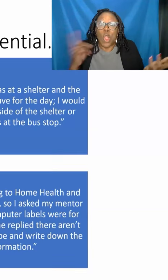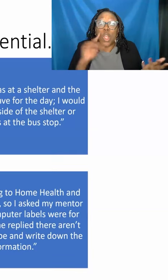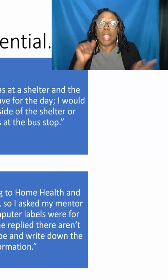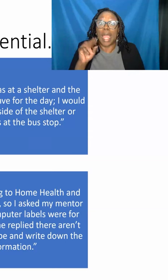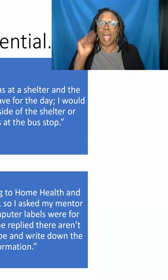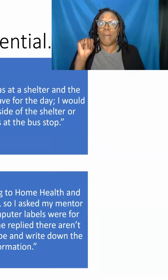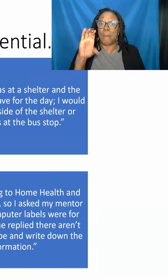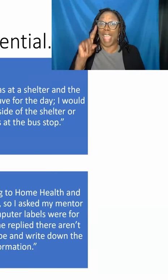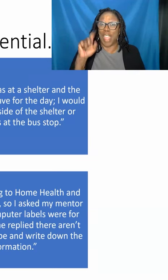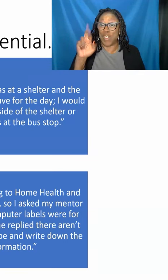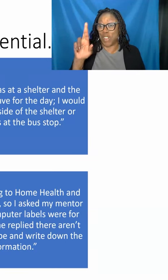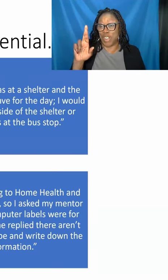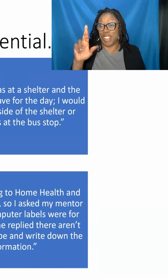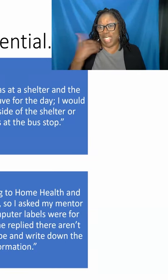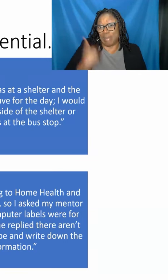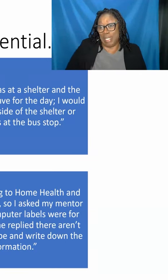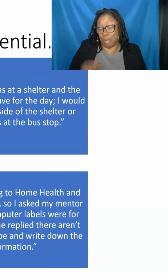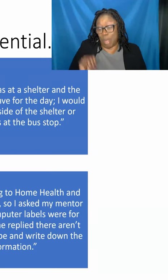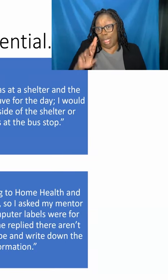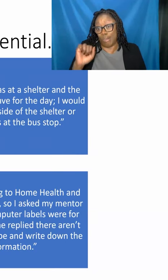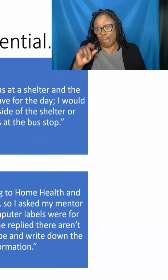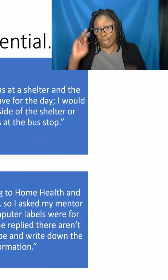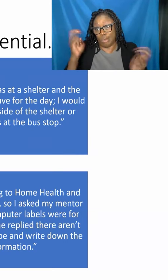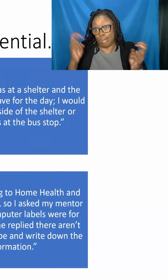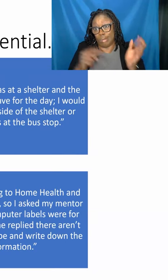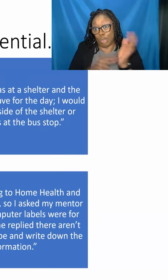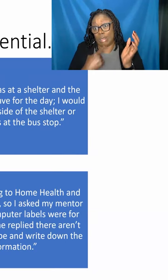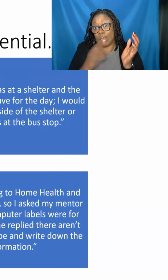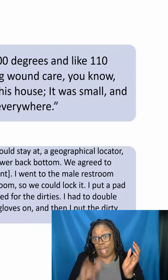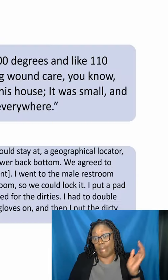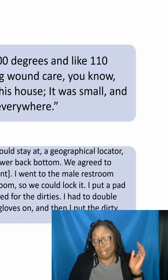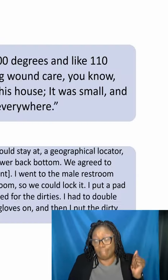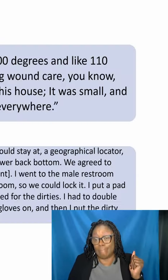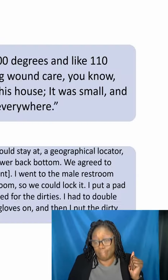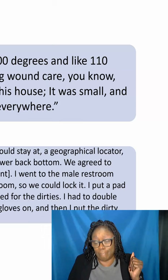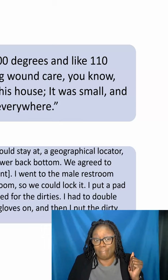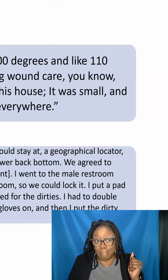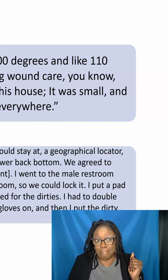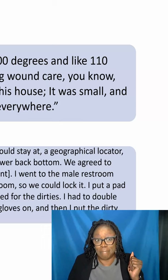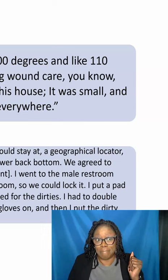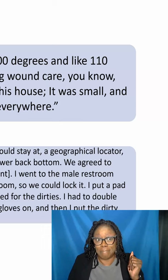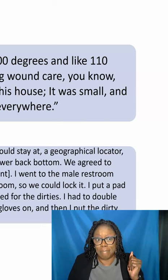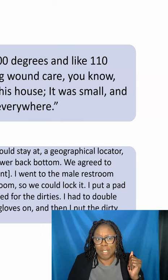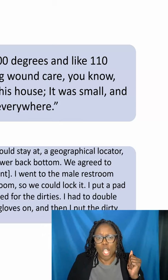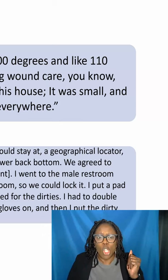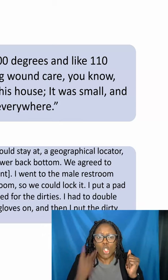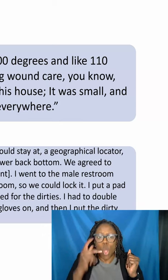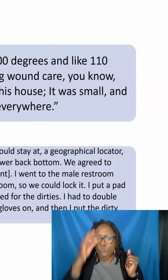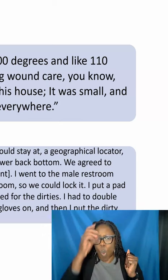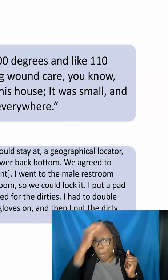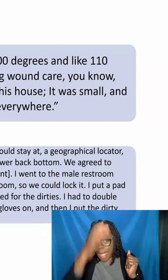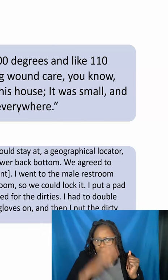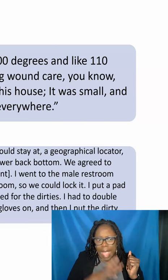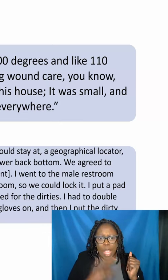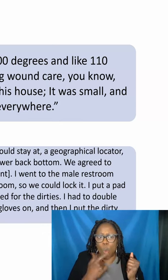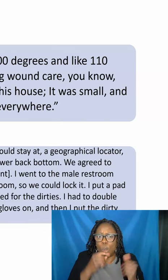get back to MacGyver later on in this presentation, right? I saw one man, he didn't want me to go